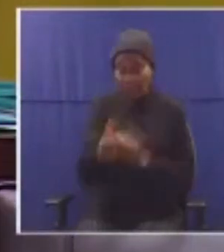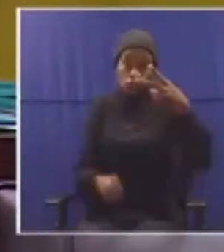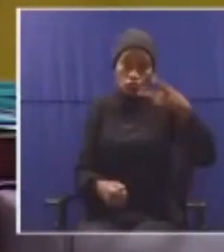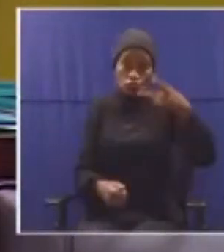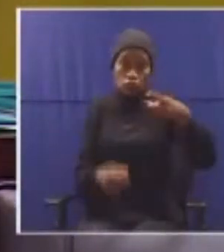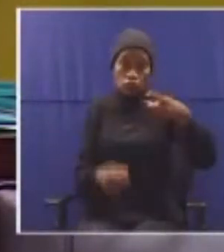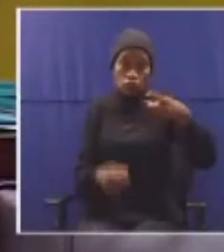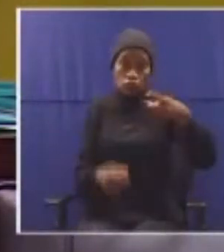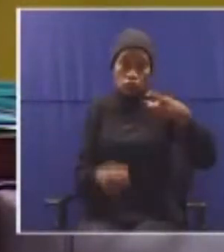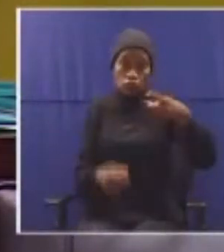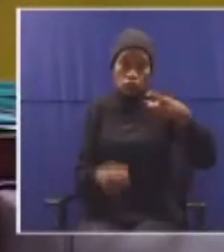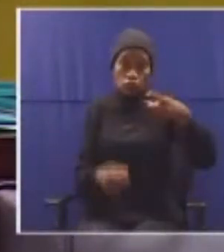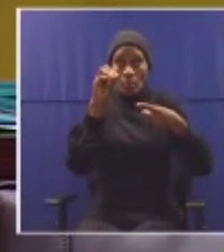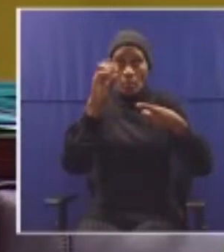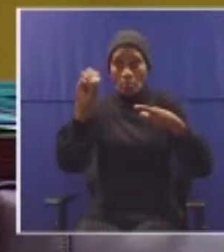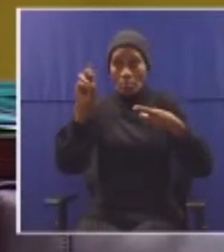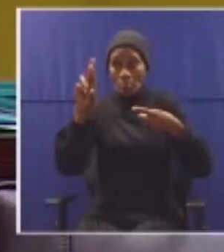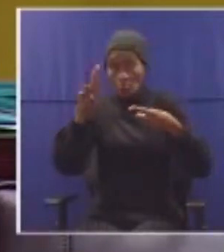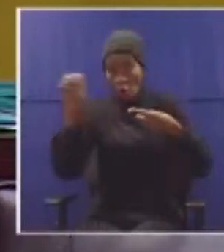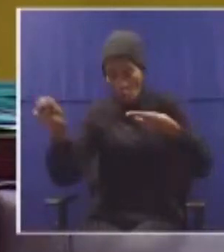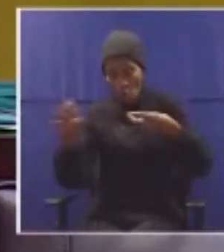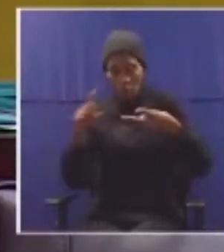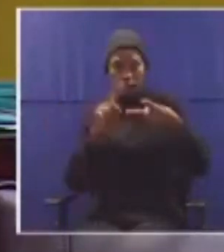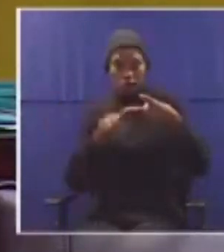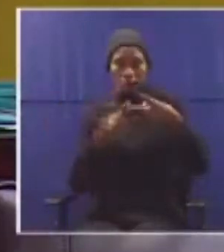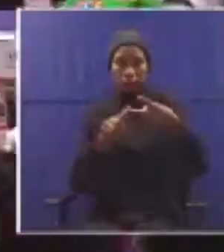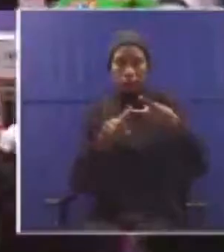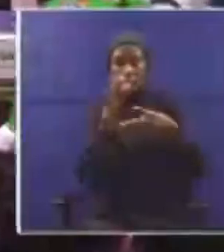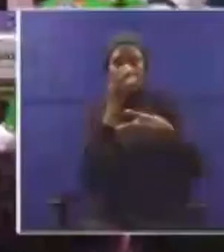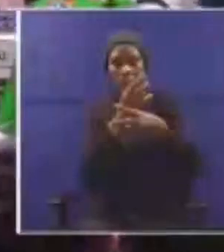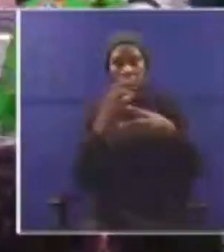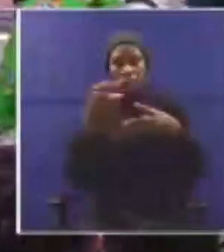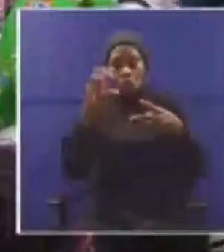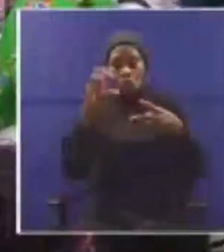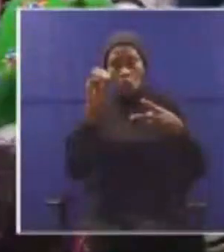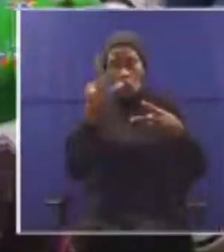S.J. Moore and Mr. B.C. Golding,